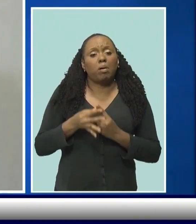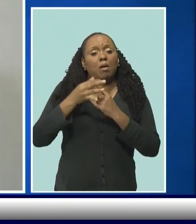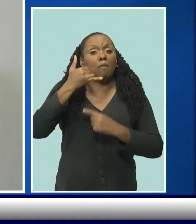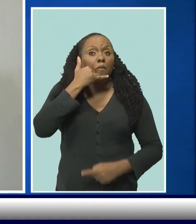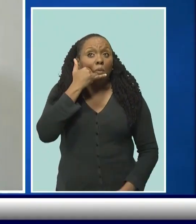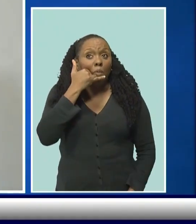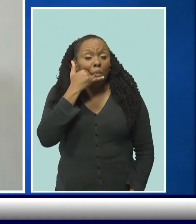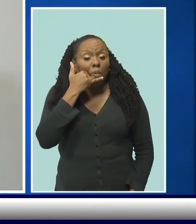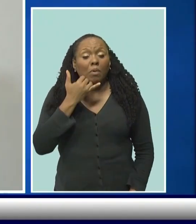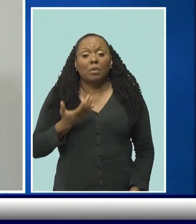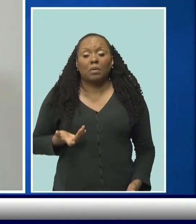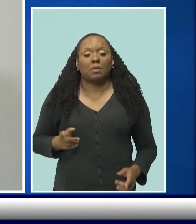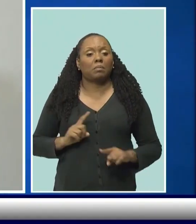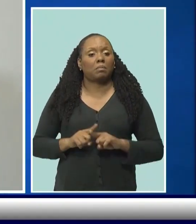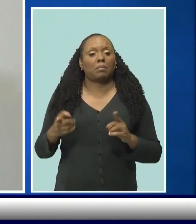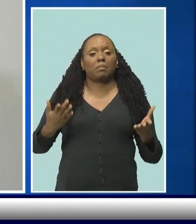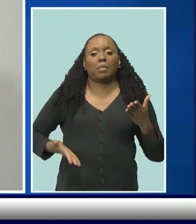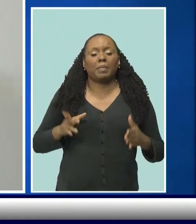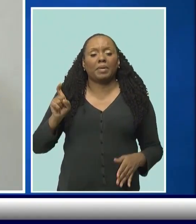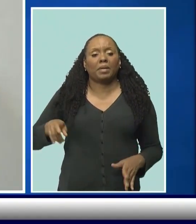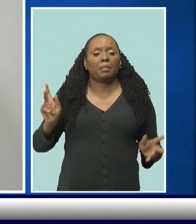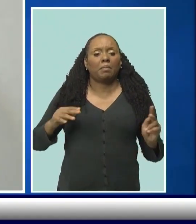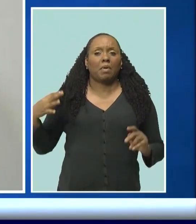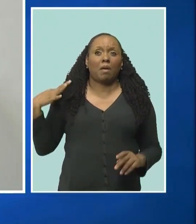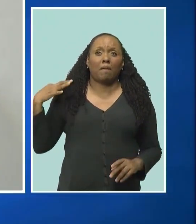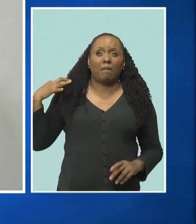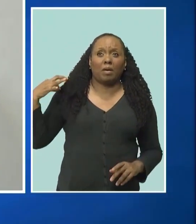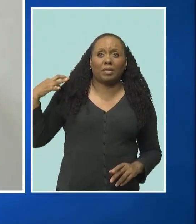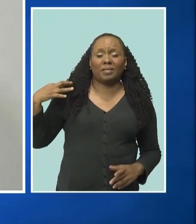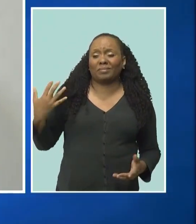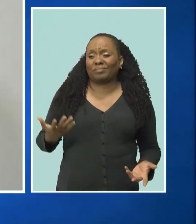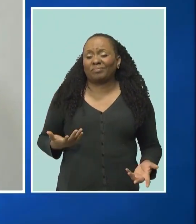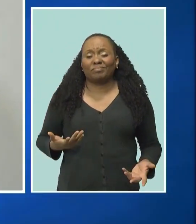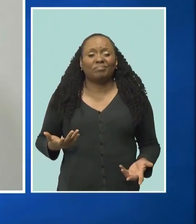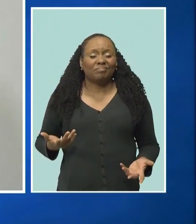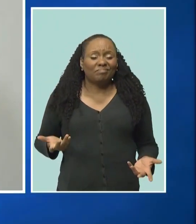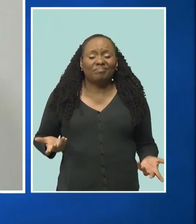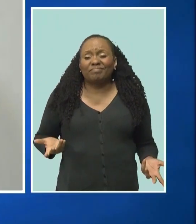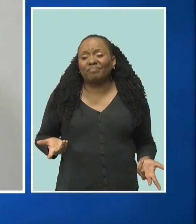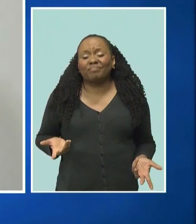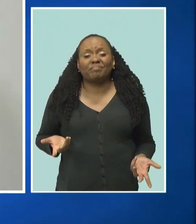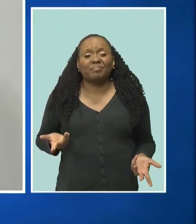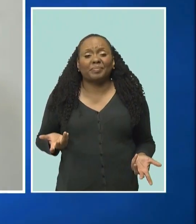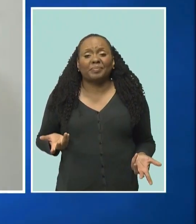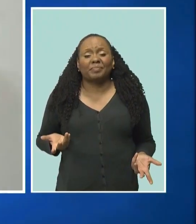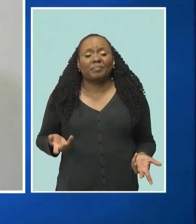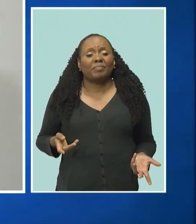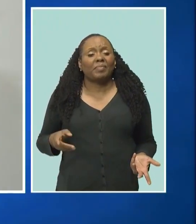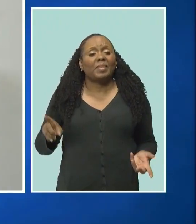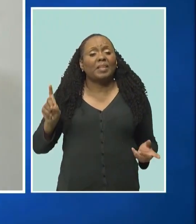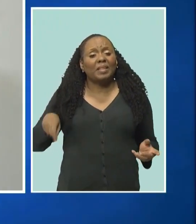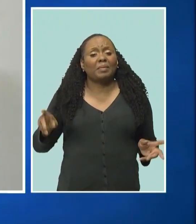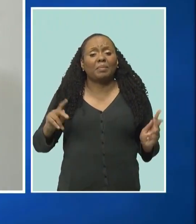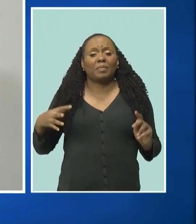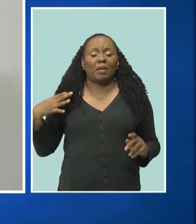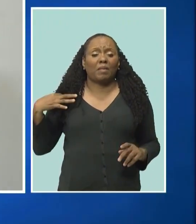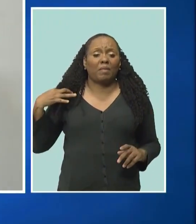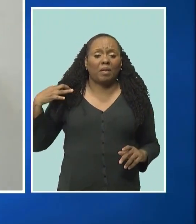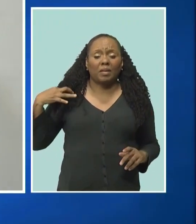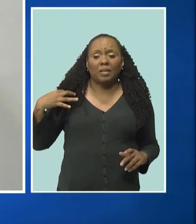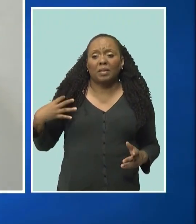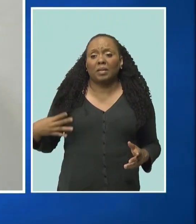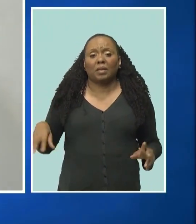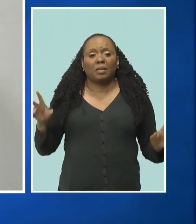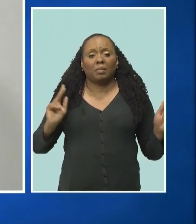if we can have people that would volunteer, because the thing is about life is that, you need volunteers. You need people, whoever, that will labor